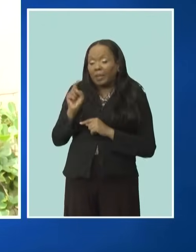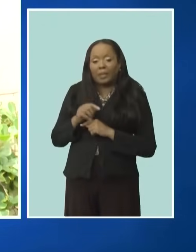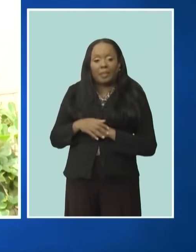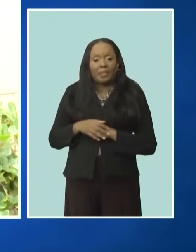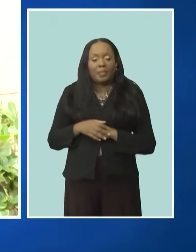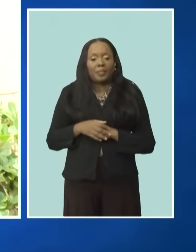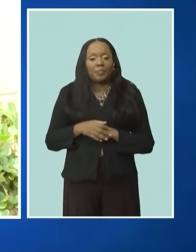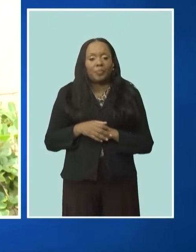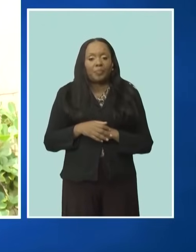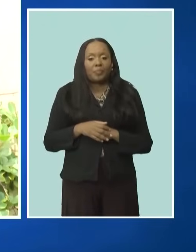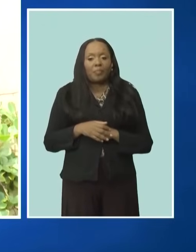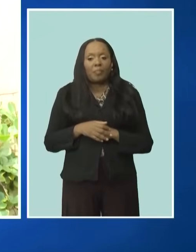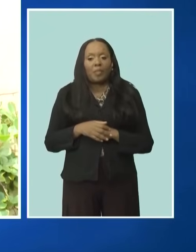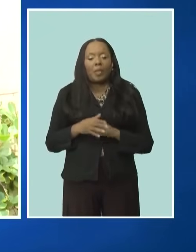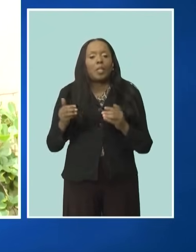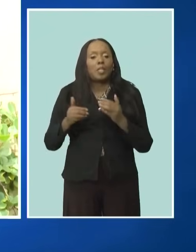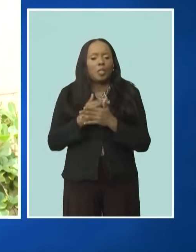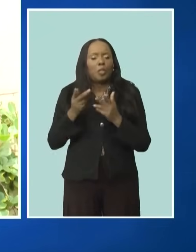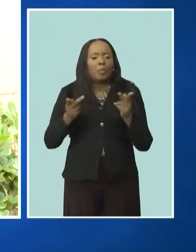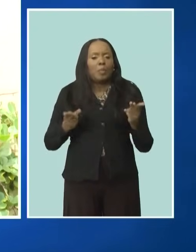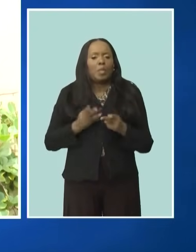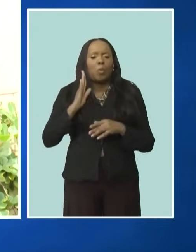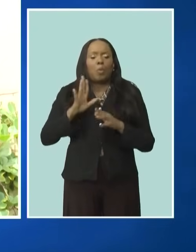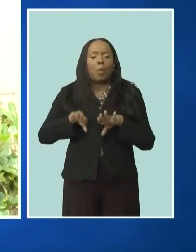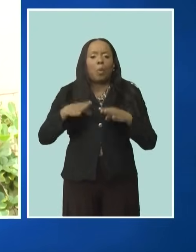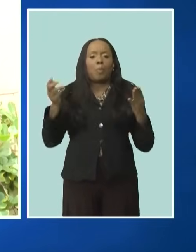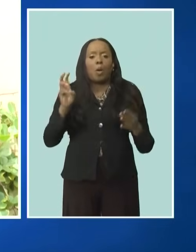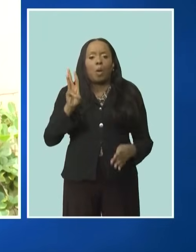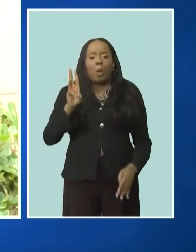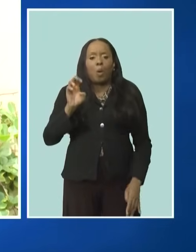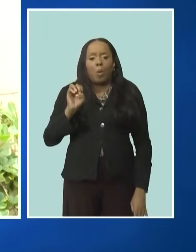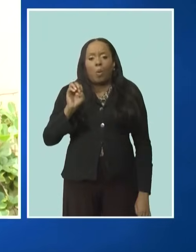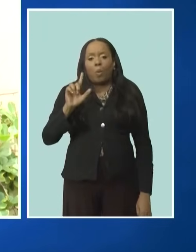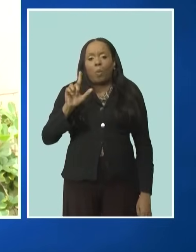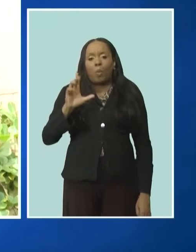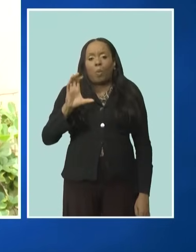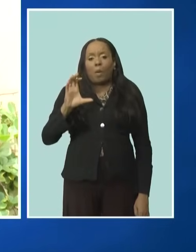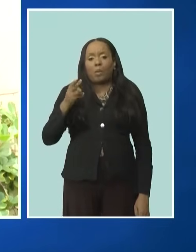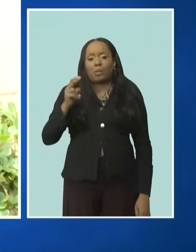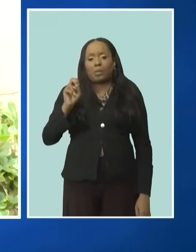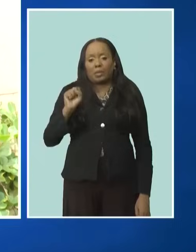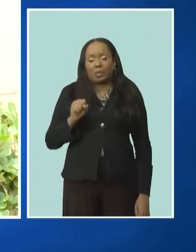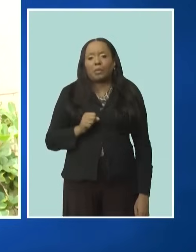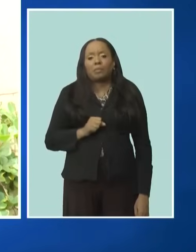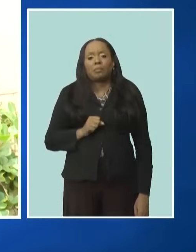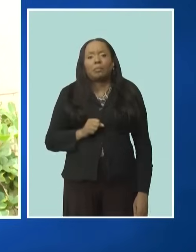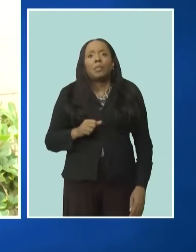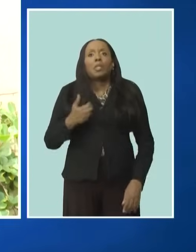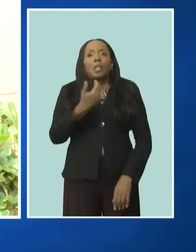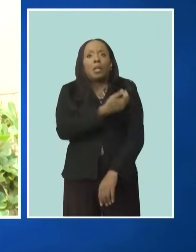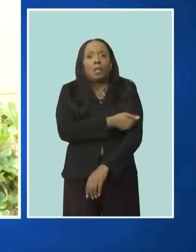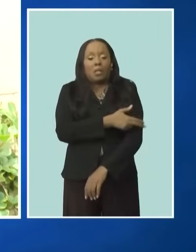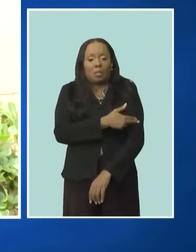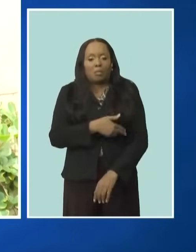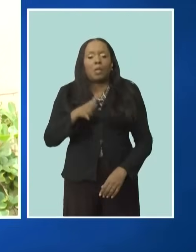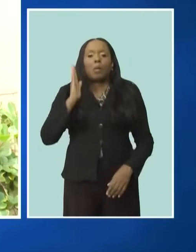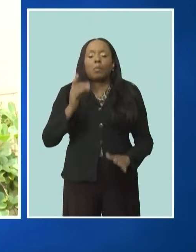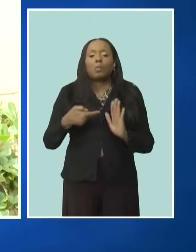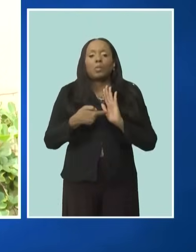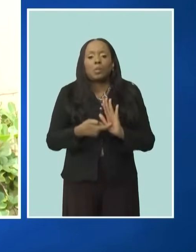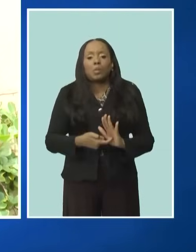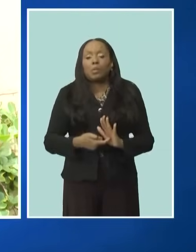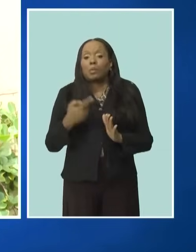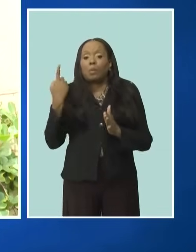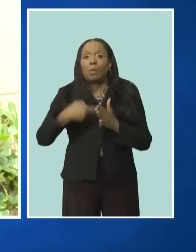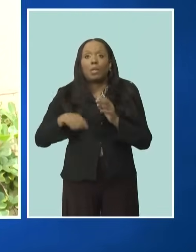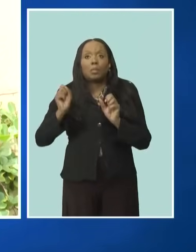As our population ages and medical needs grow, this hospital will stand as a symbol of what's possible